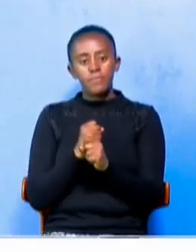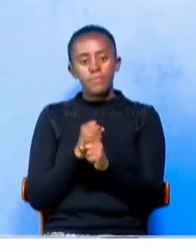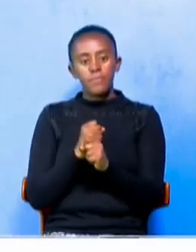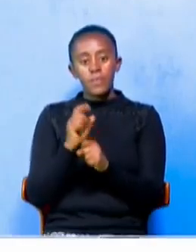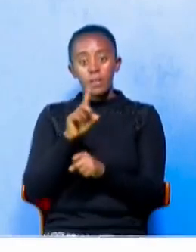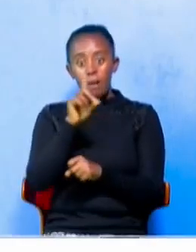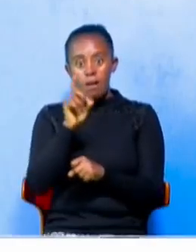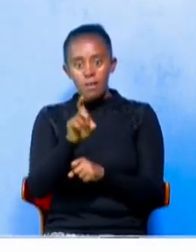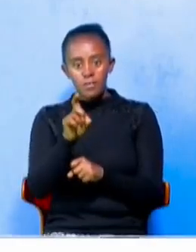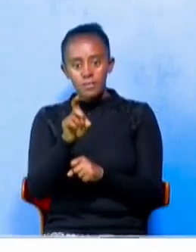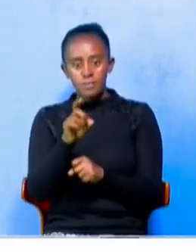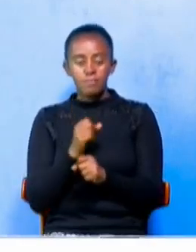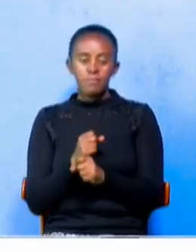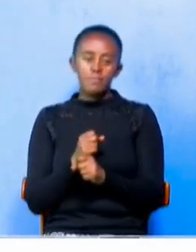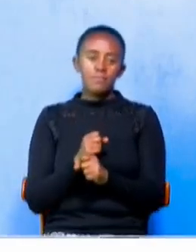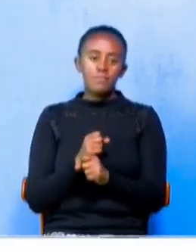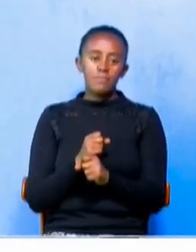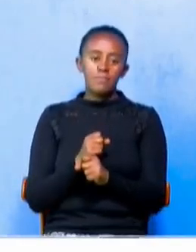ask